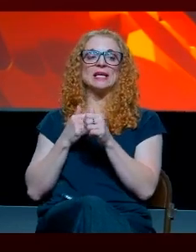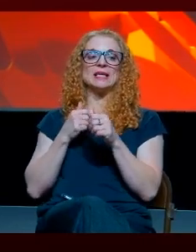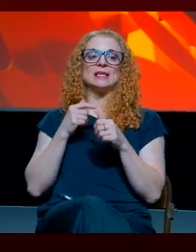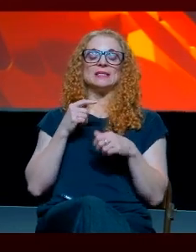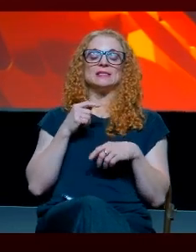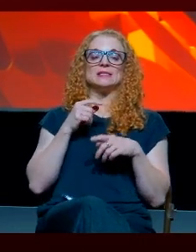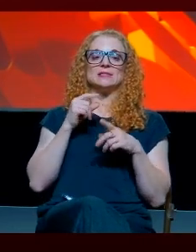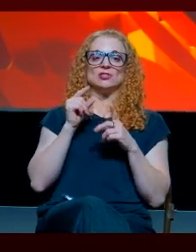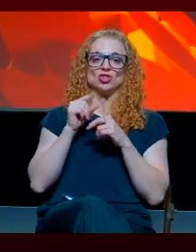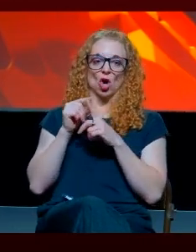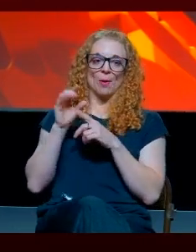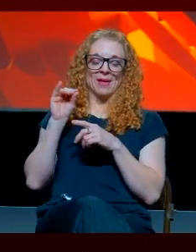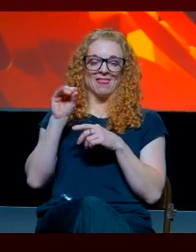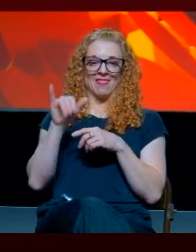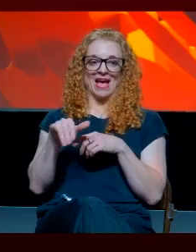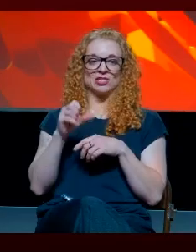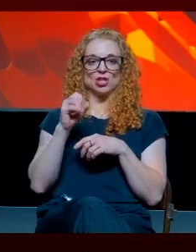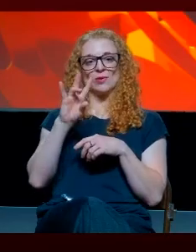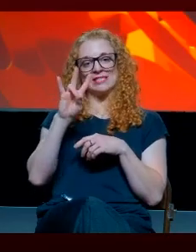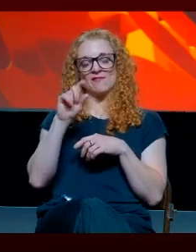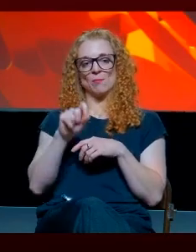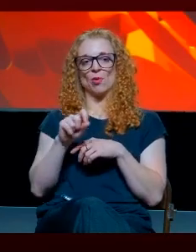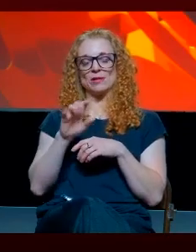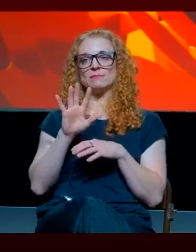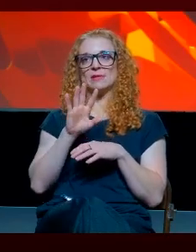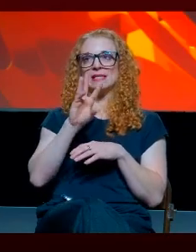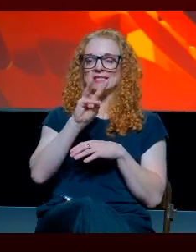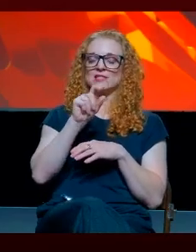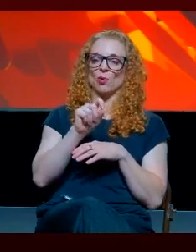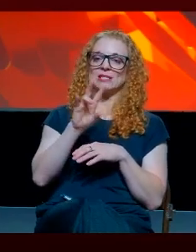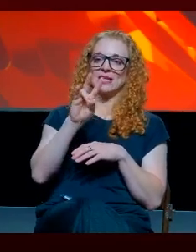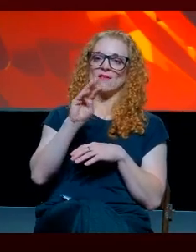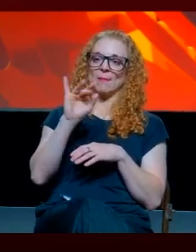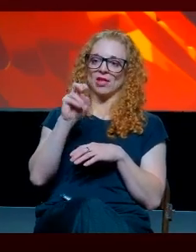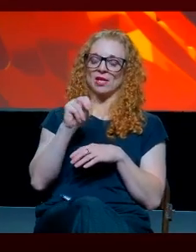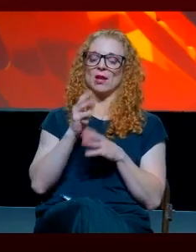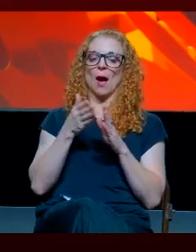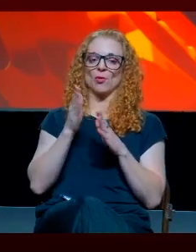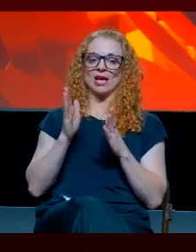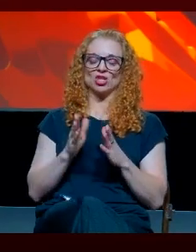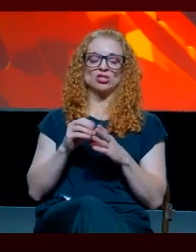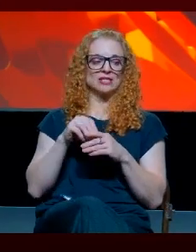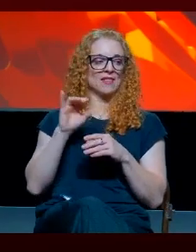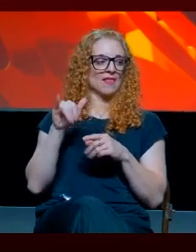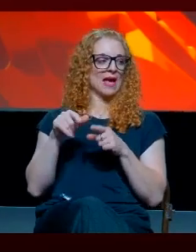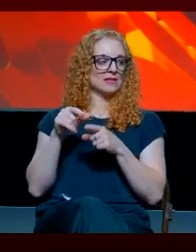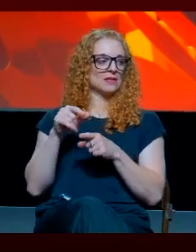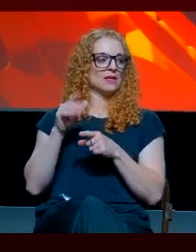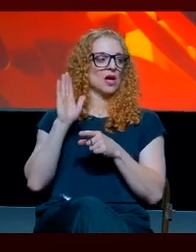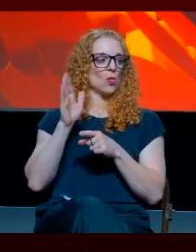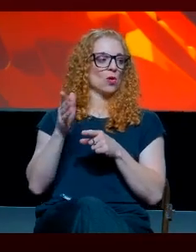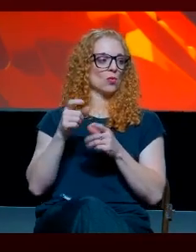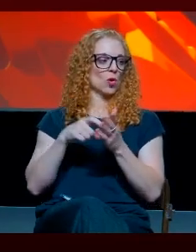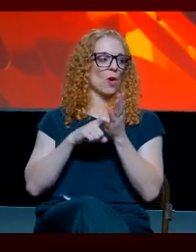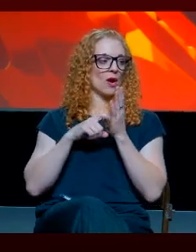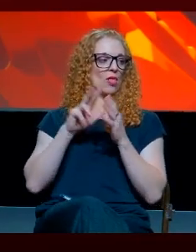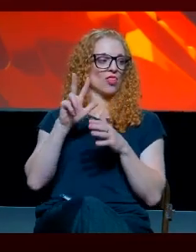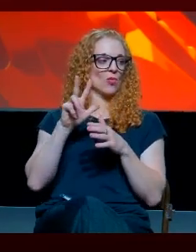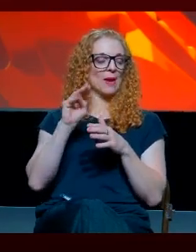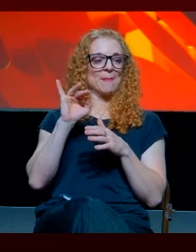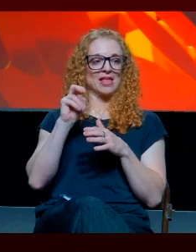in the Hamiltonian, so there's 6.7 million operators in this Hamiltonian, it would actually take 3 million